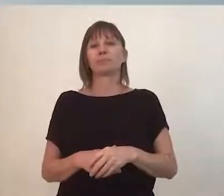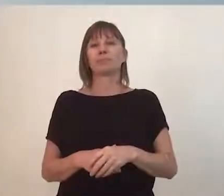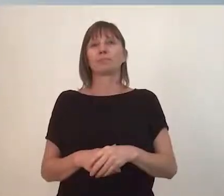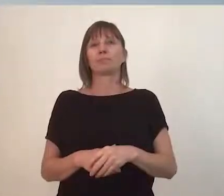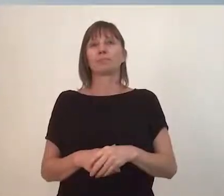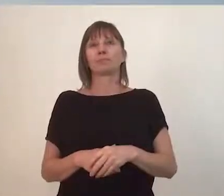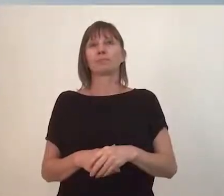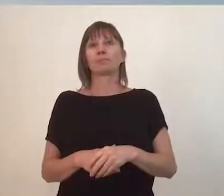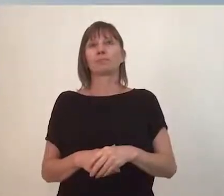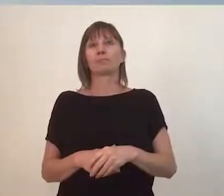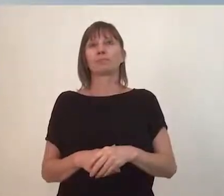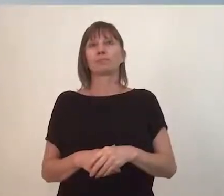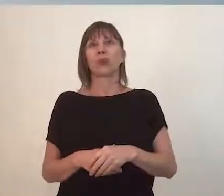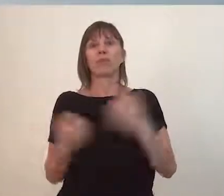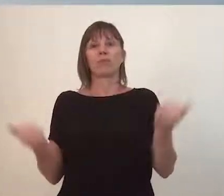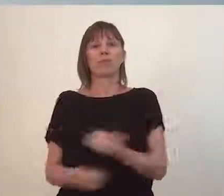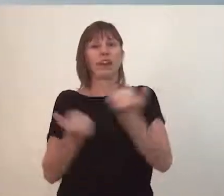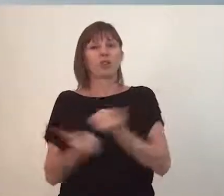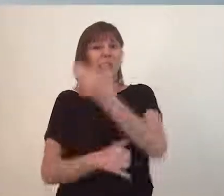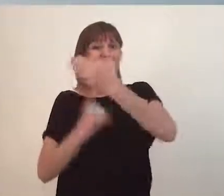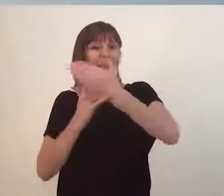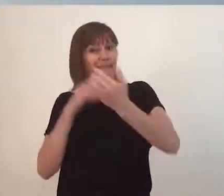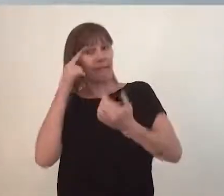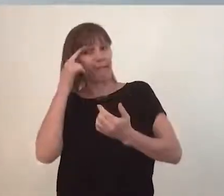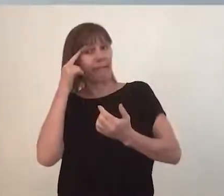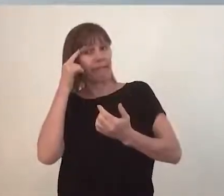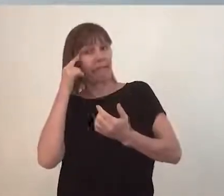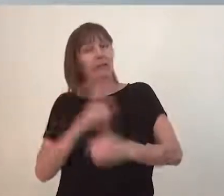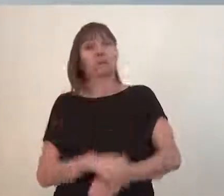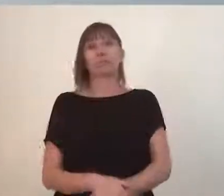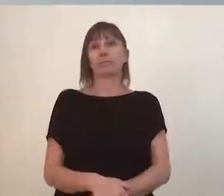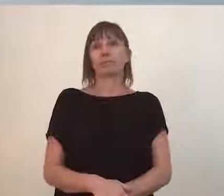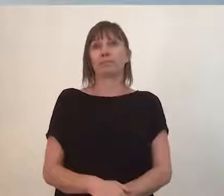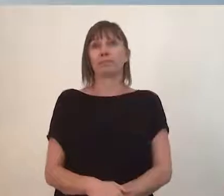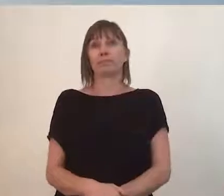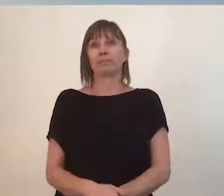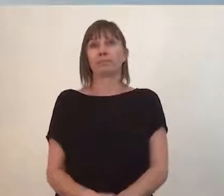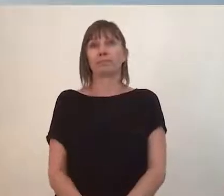sharp, this tip. And I just define the tail end a bit more.